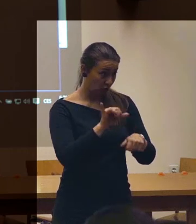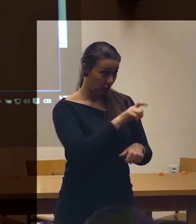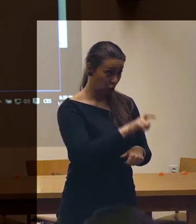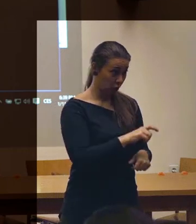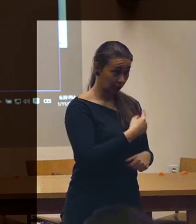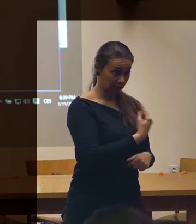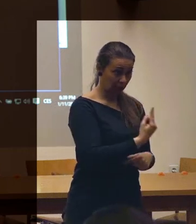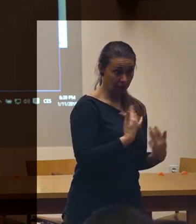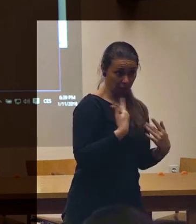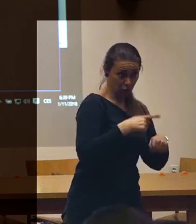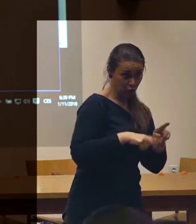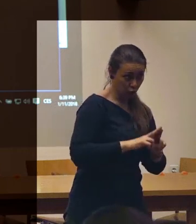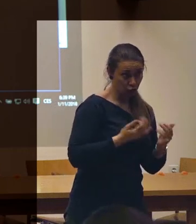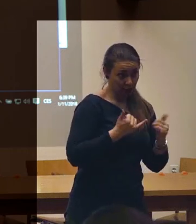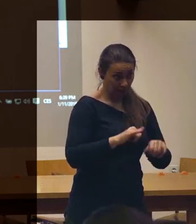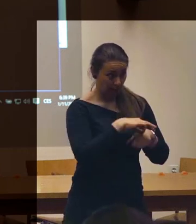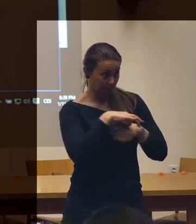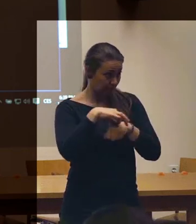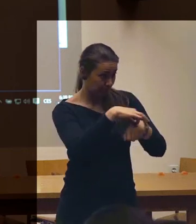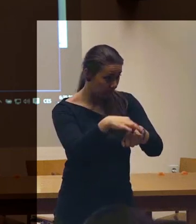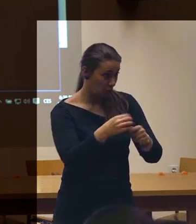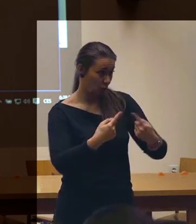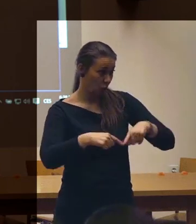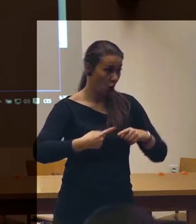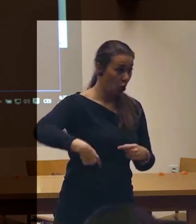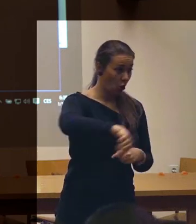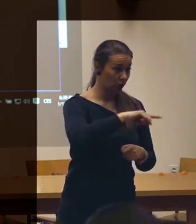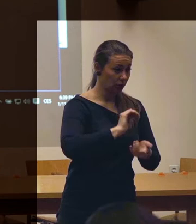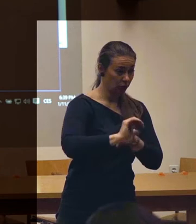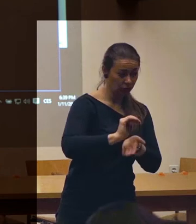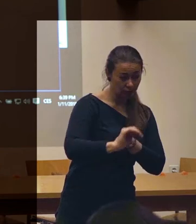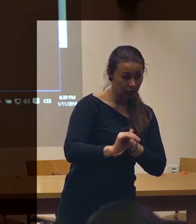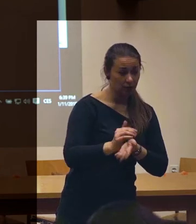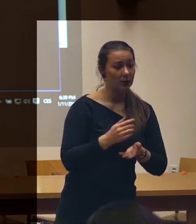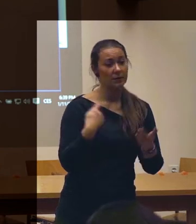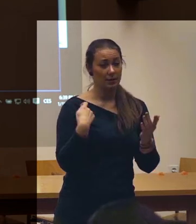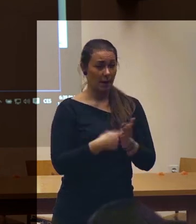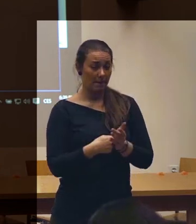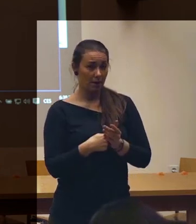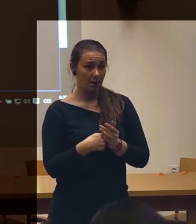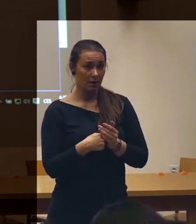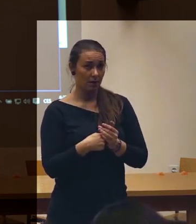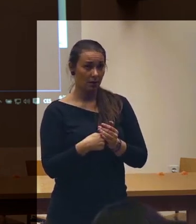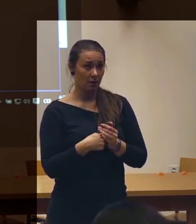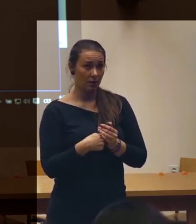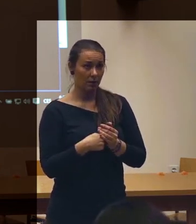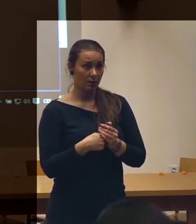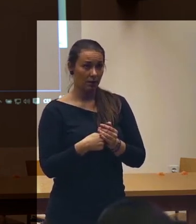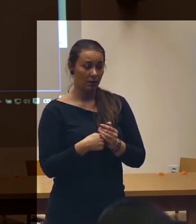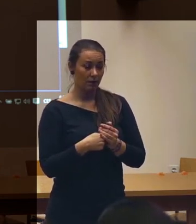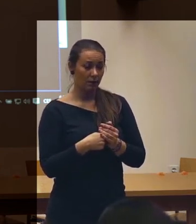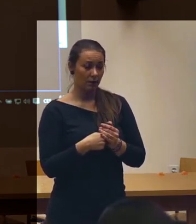okay, for other person to perceive the information about art and culture, you need to have such